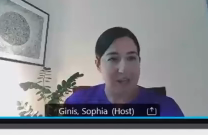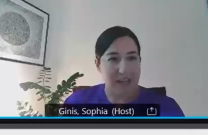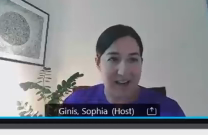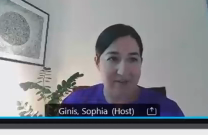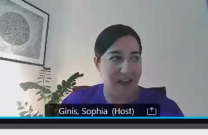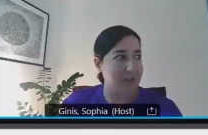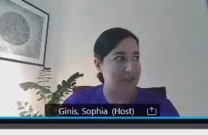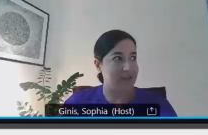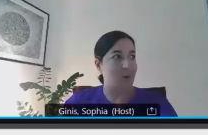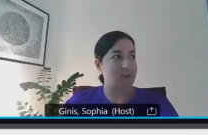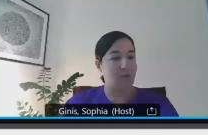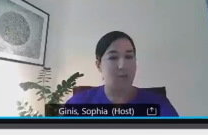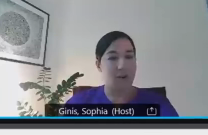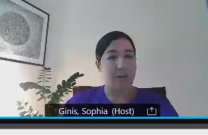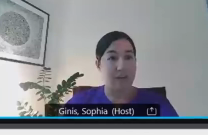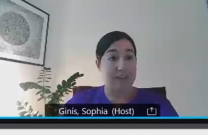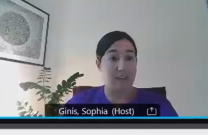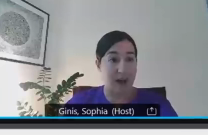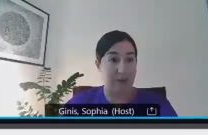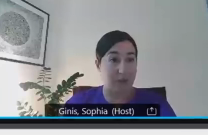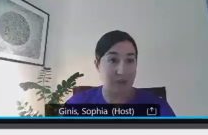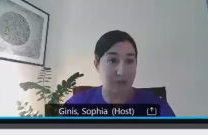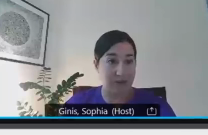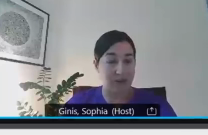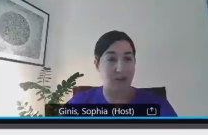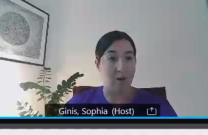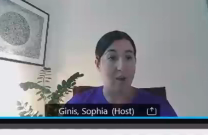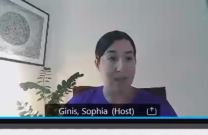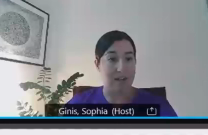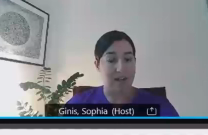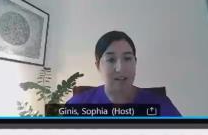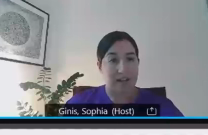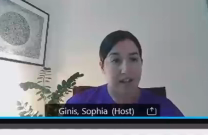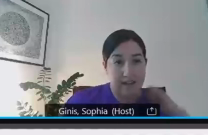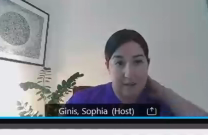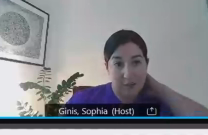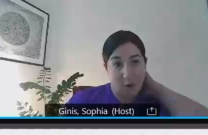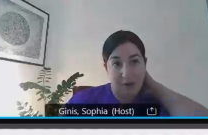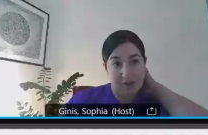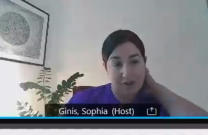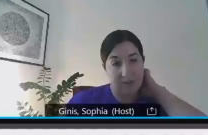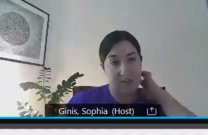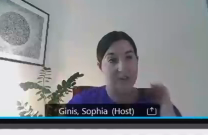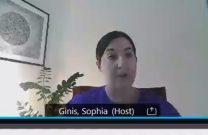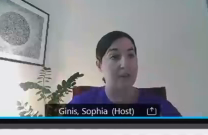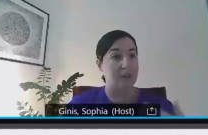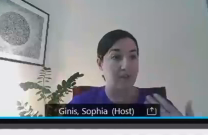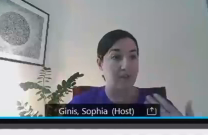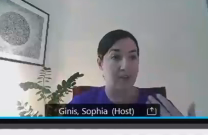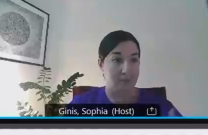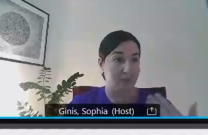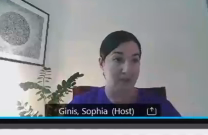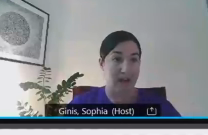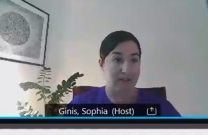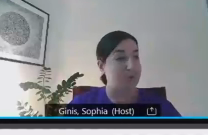So how will we kind of evaluate these going forward? We have a set of project principles on our website that speak to a whole bunch of different things about like